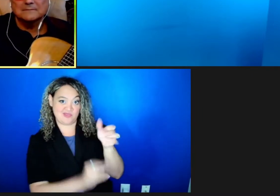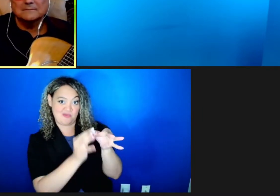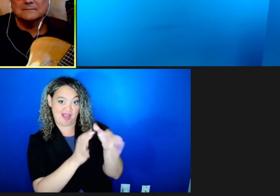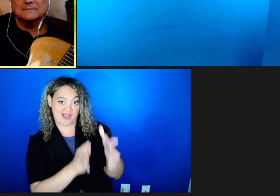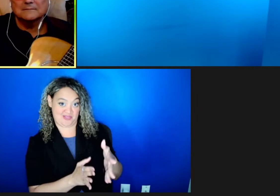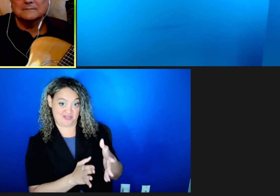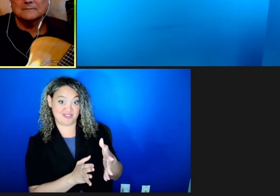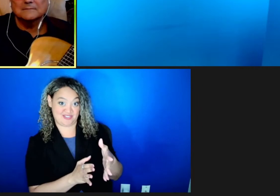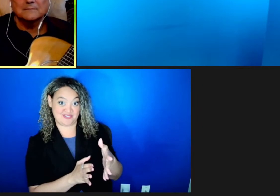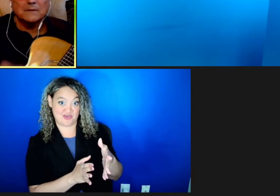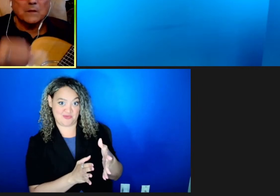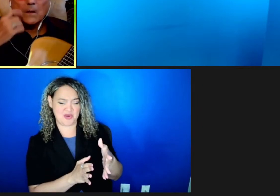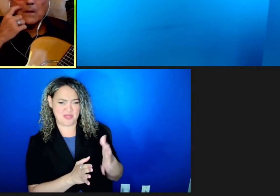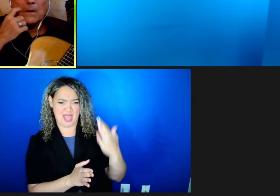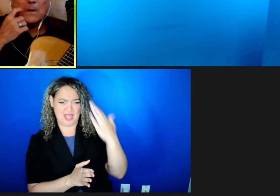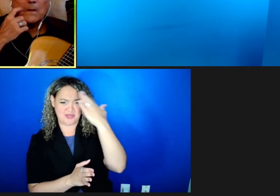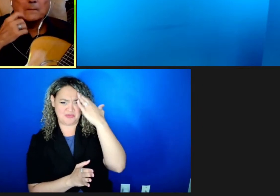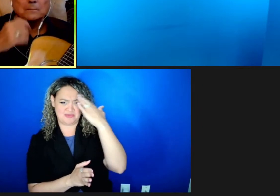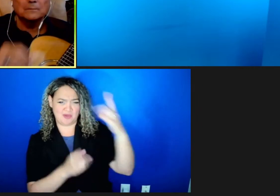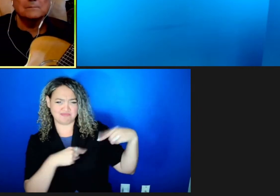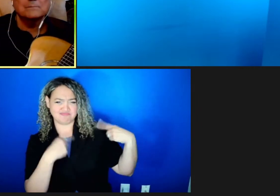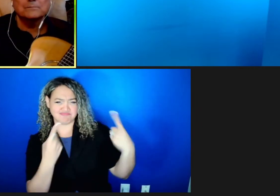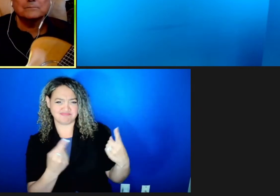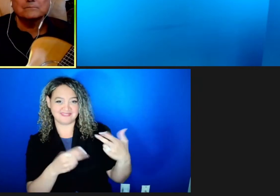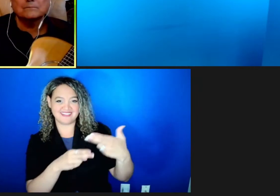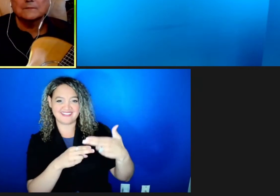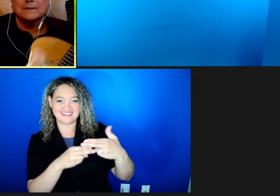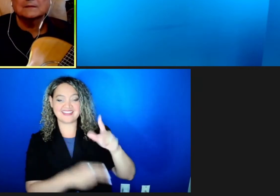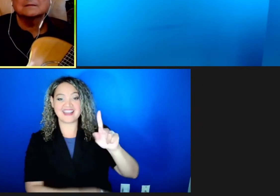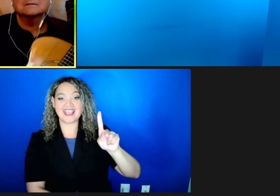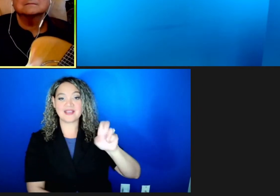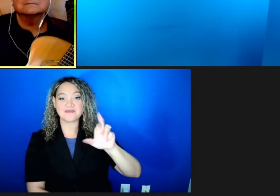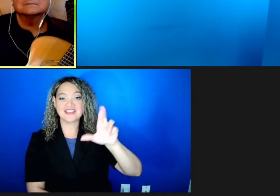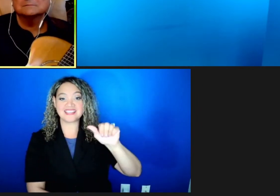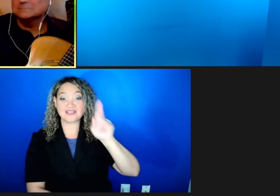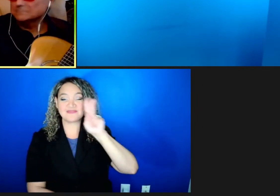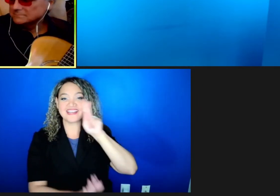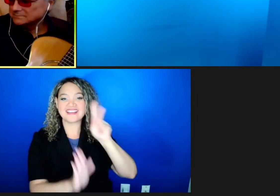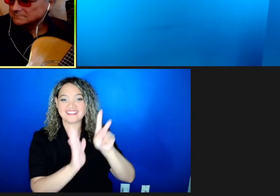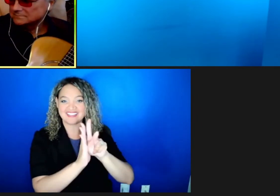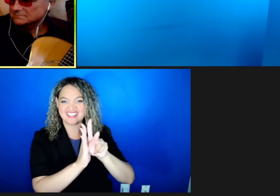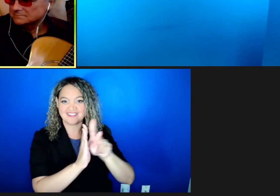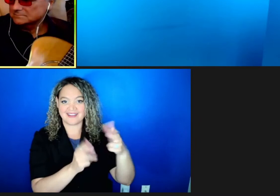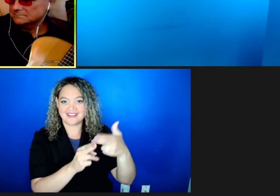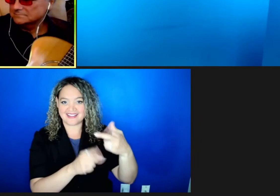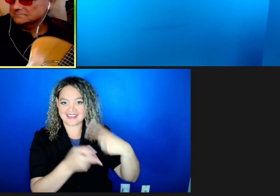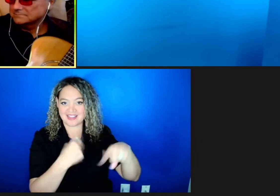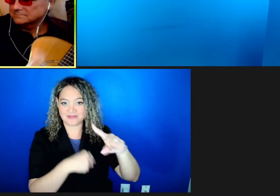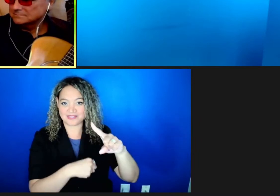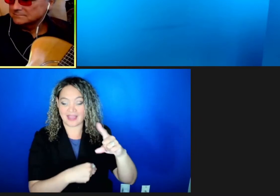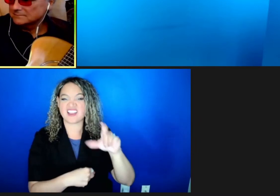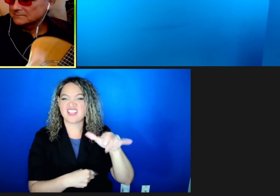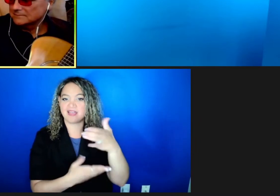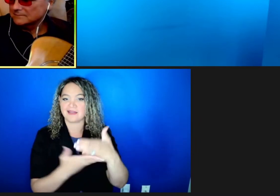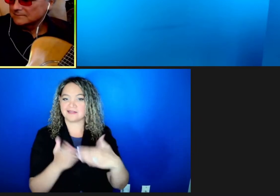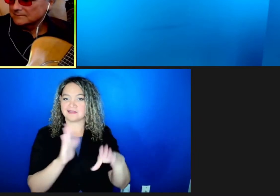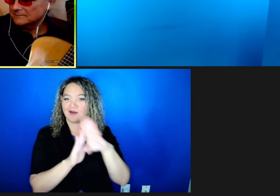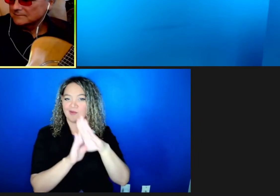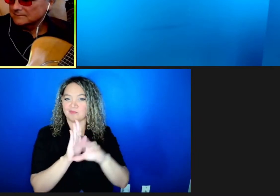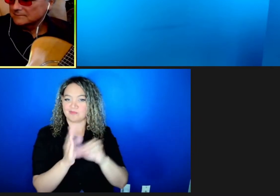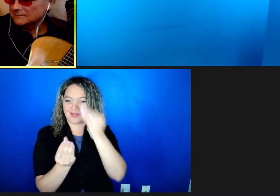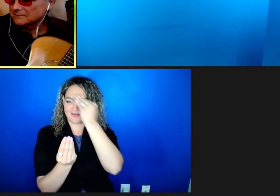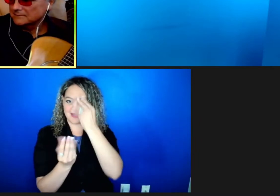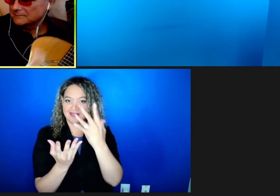that you've gotten familiar with, Kira. So just to give you a little background of what's going on there, and